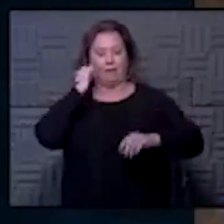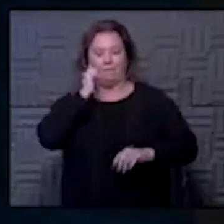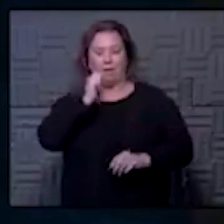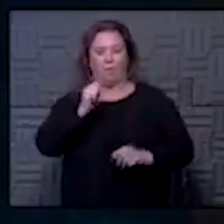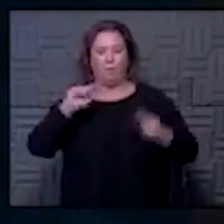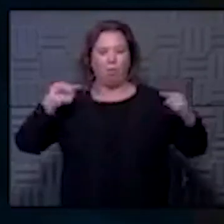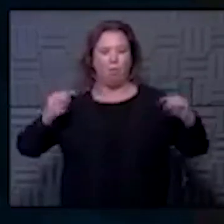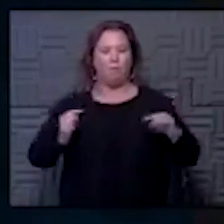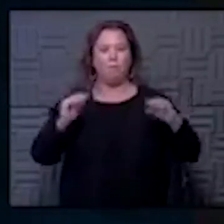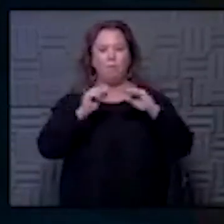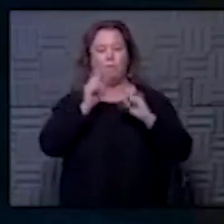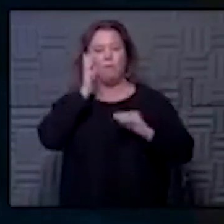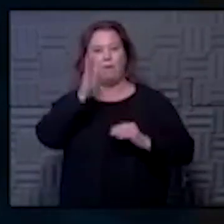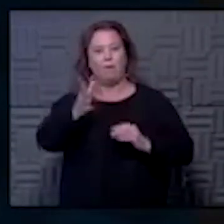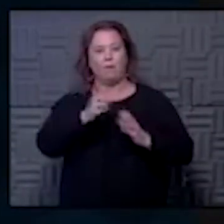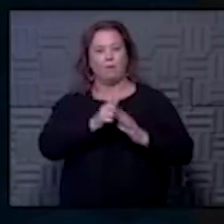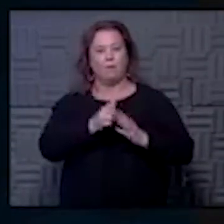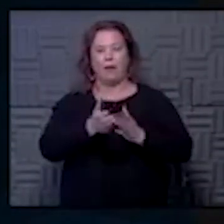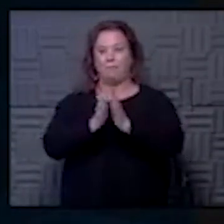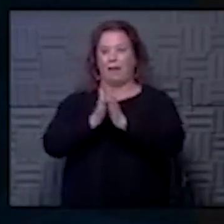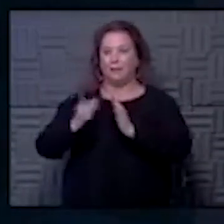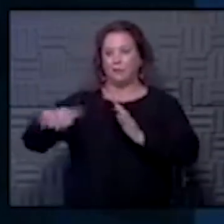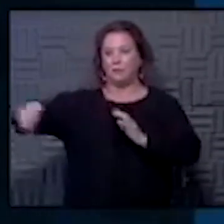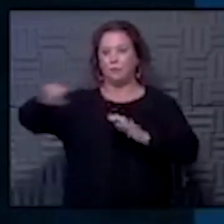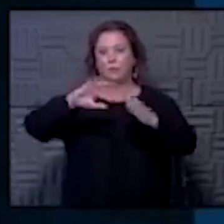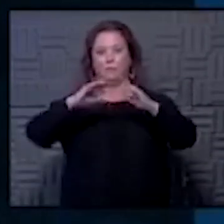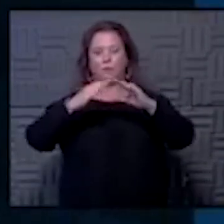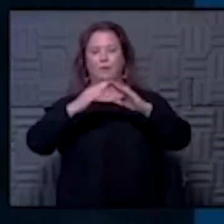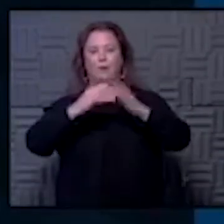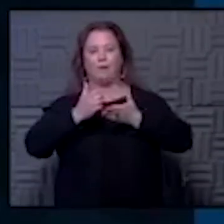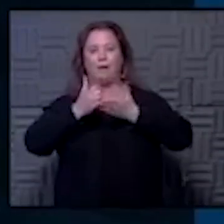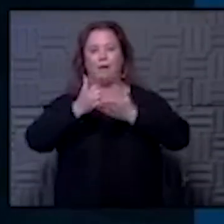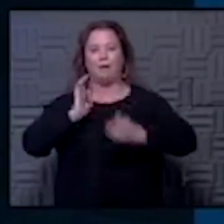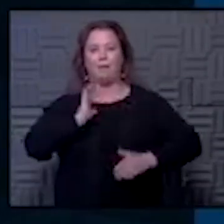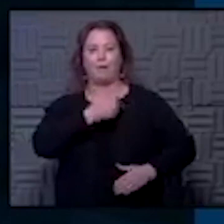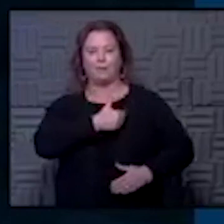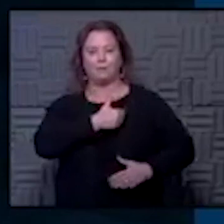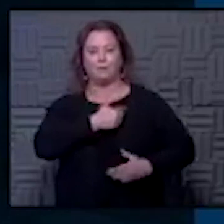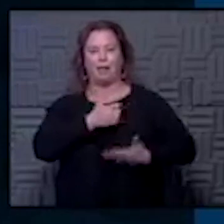Right now, I would love to ask the community, help us help you.